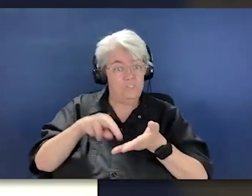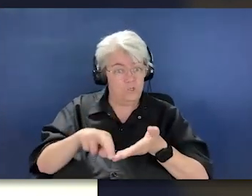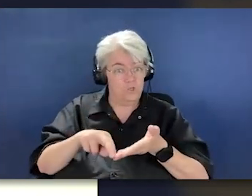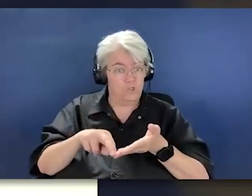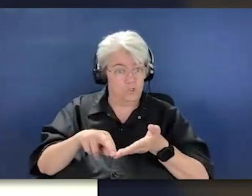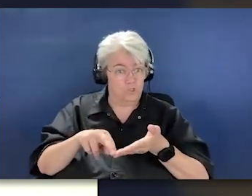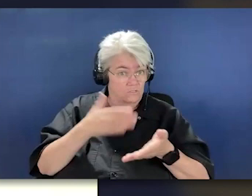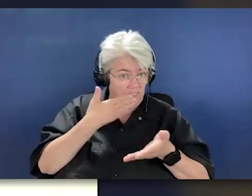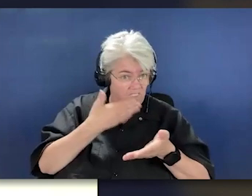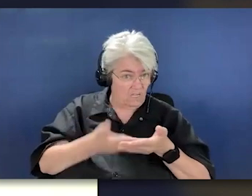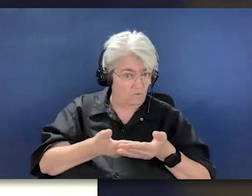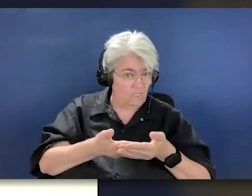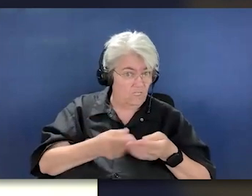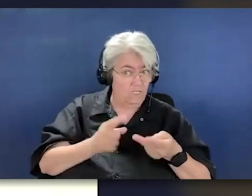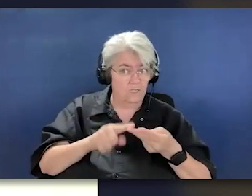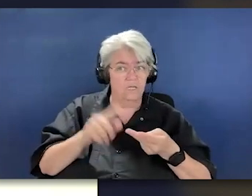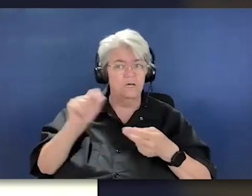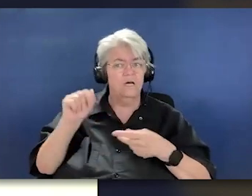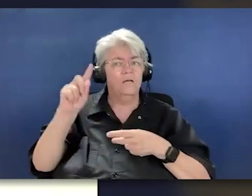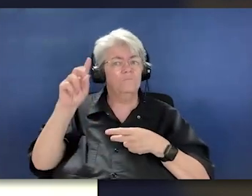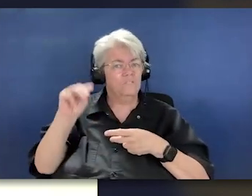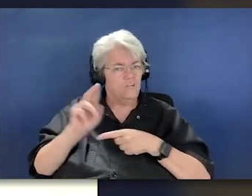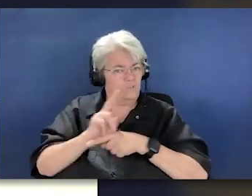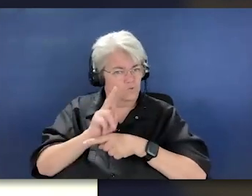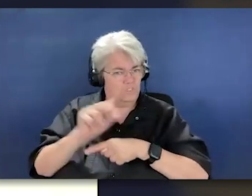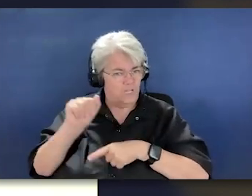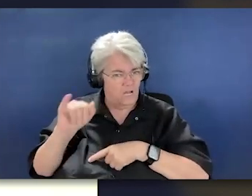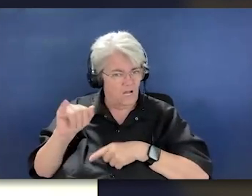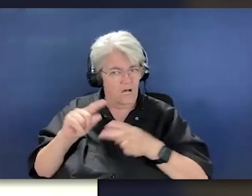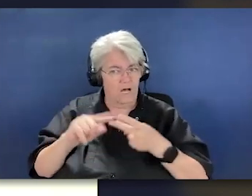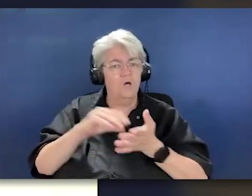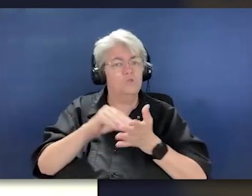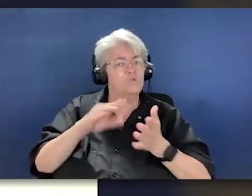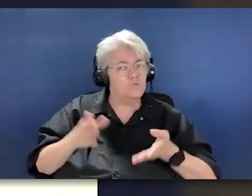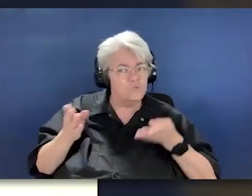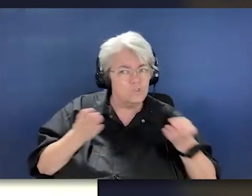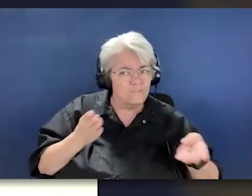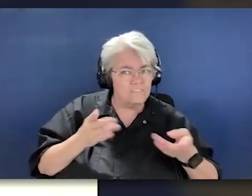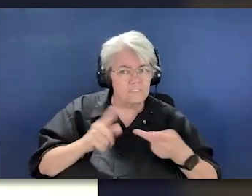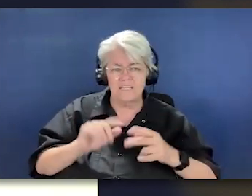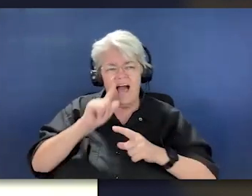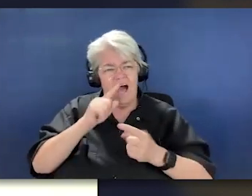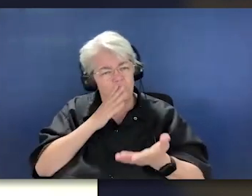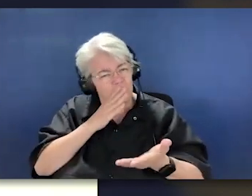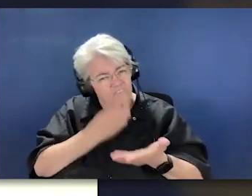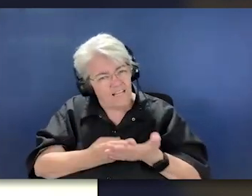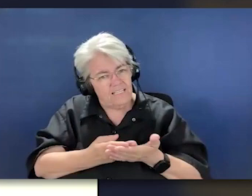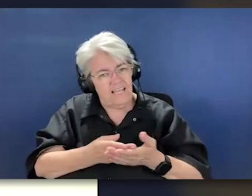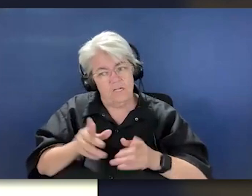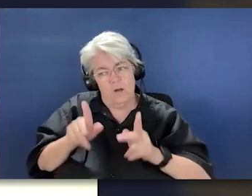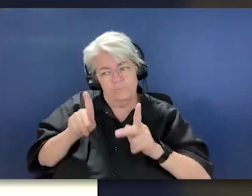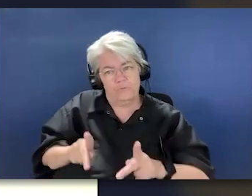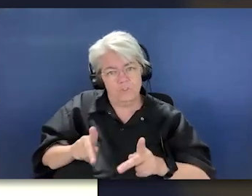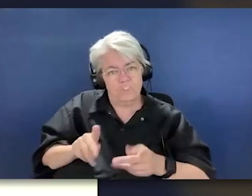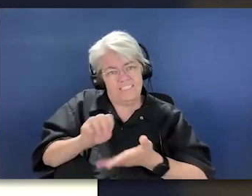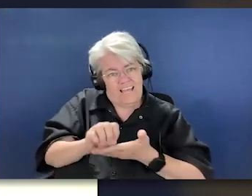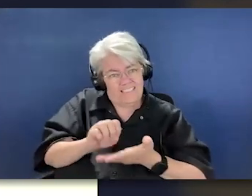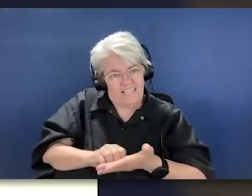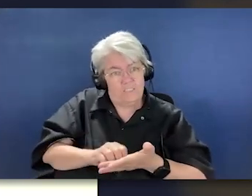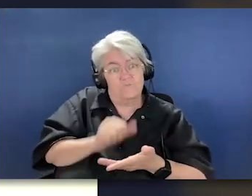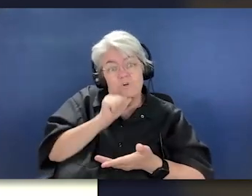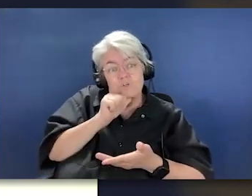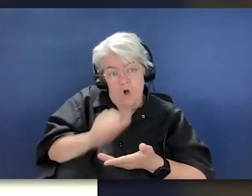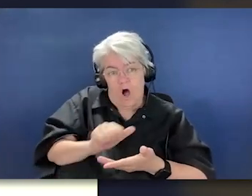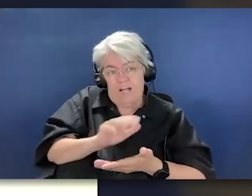integrity, administrative uses of AI, student services, how do we validate personal essays and non-academic requirements